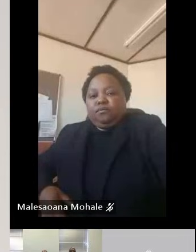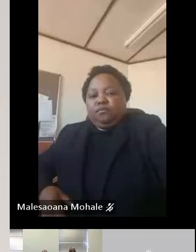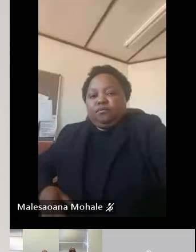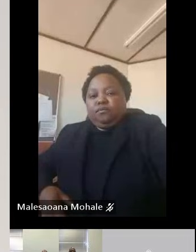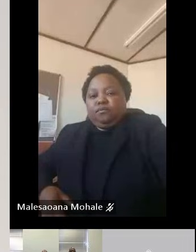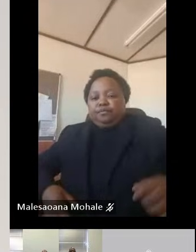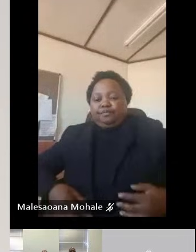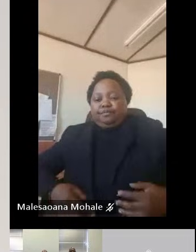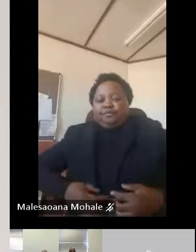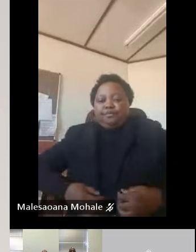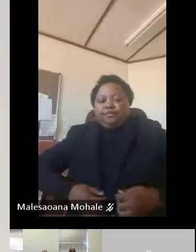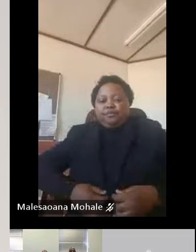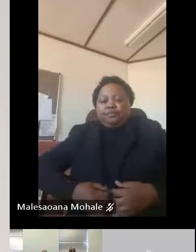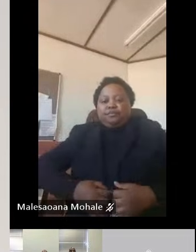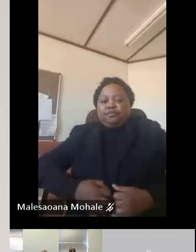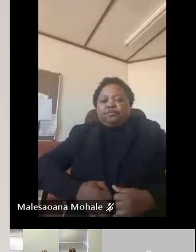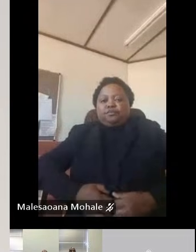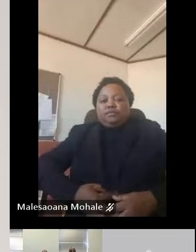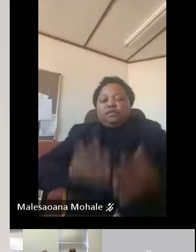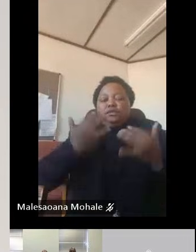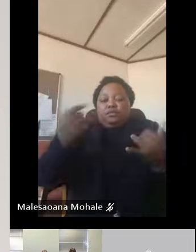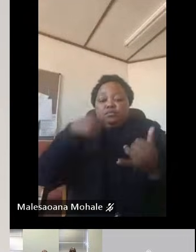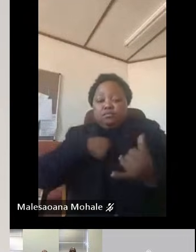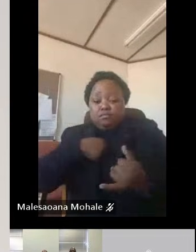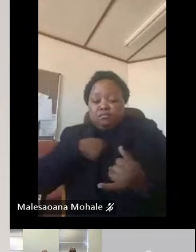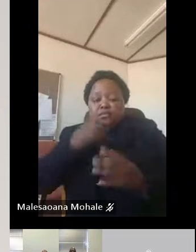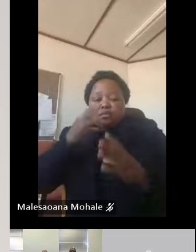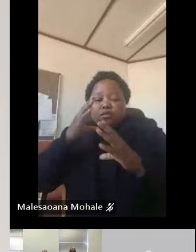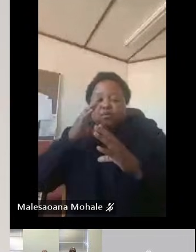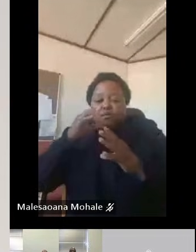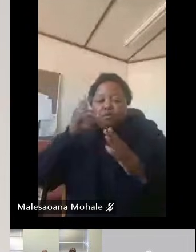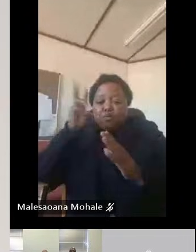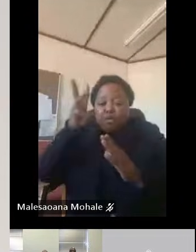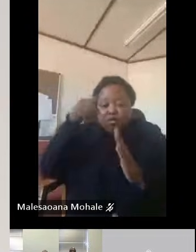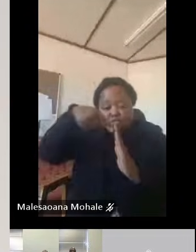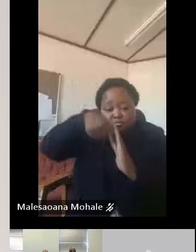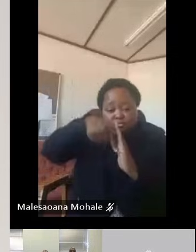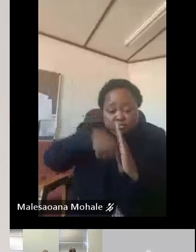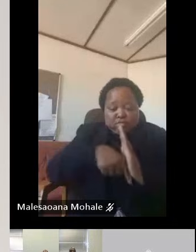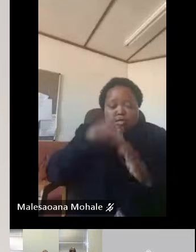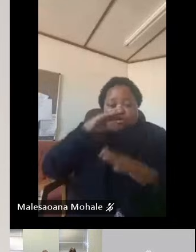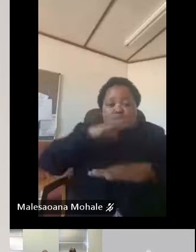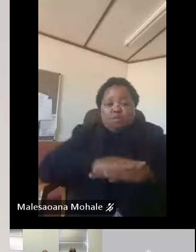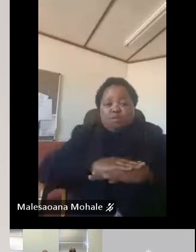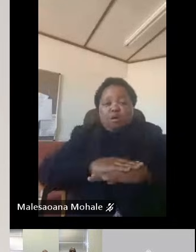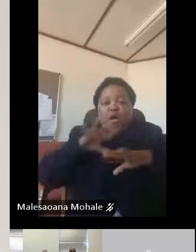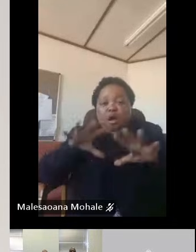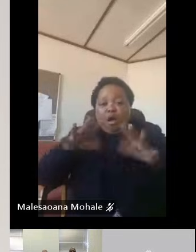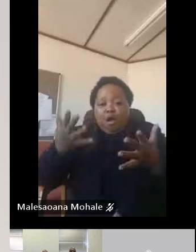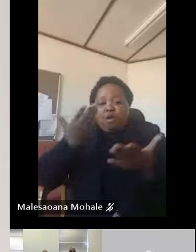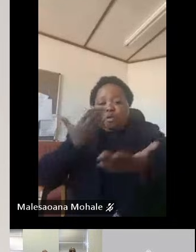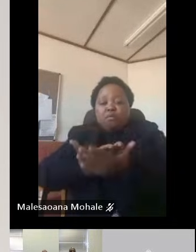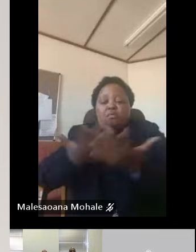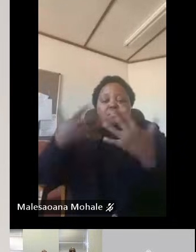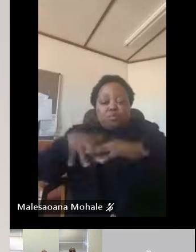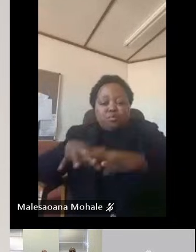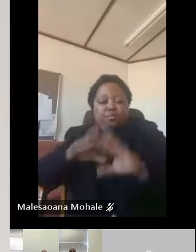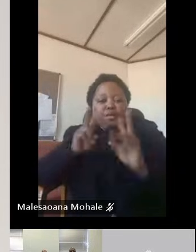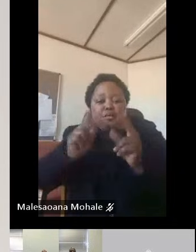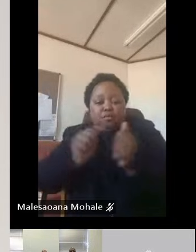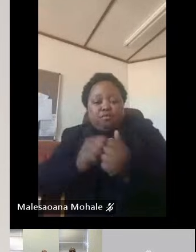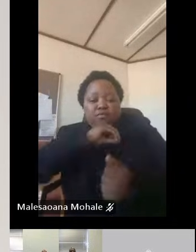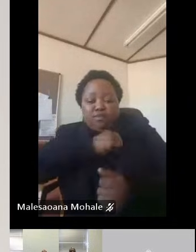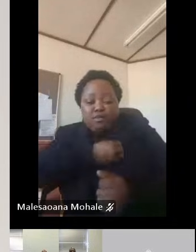So as I have highlighted, I will be going in depth on how do we include persons with